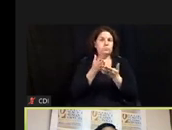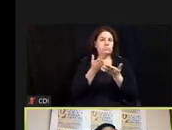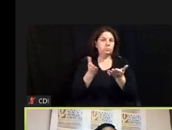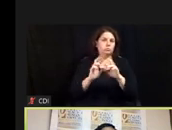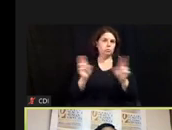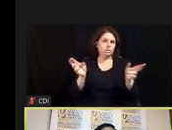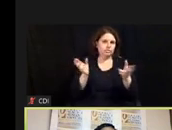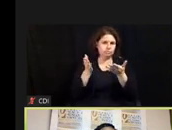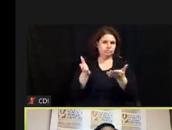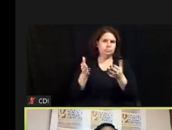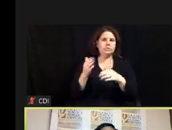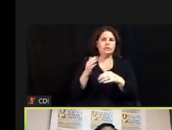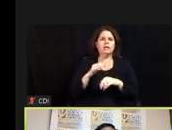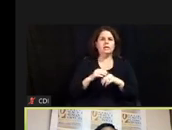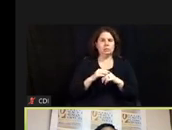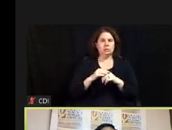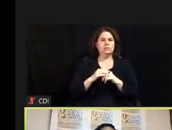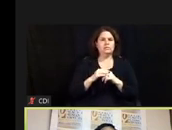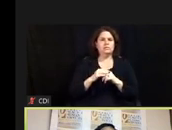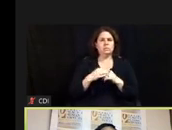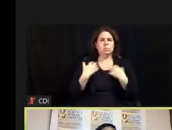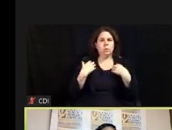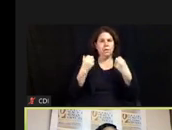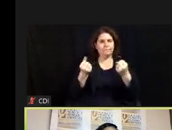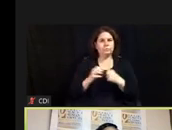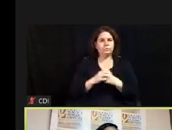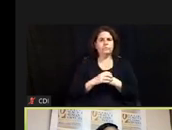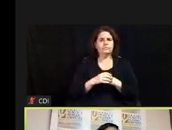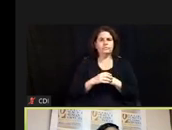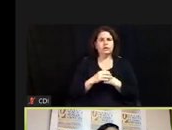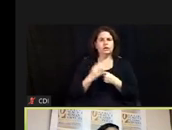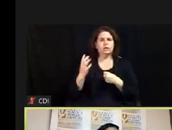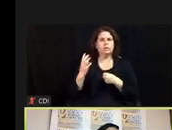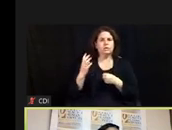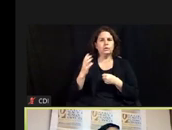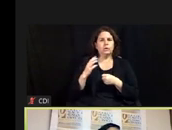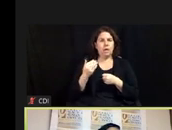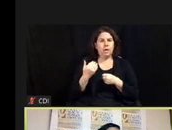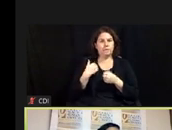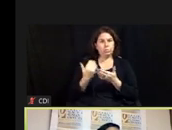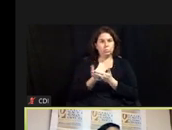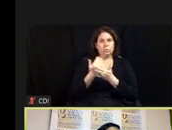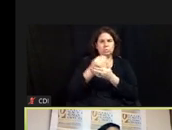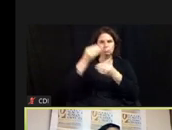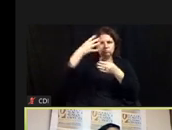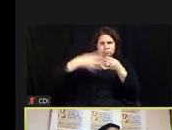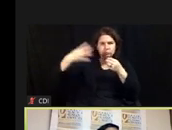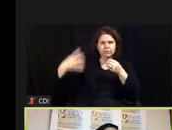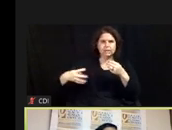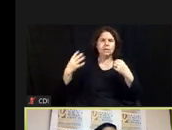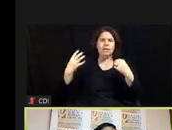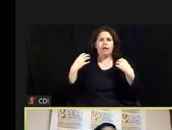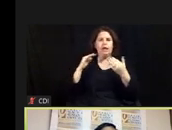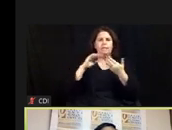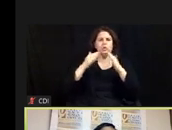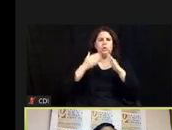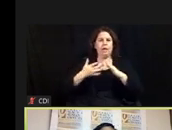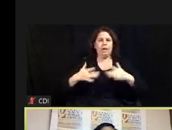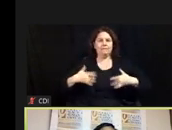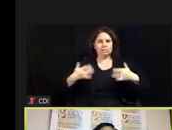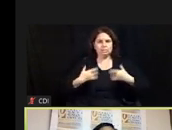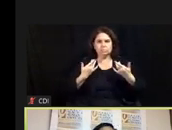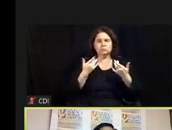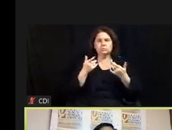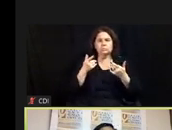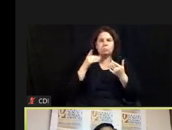including our new community events page that you can see at this website. You can also